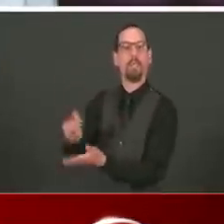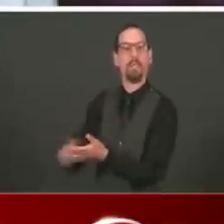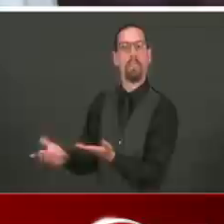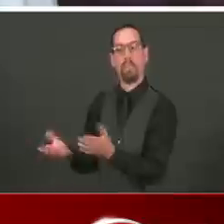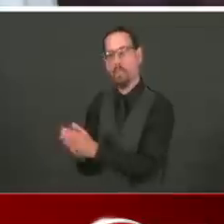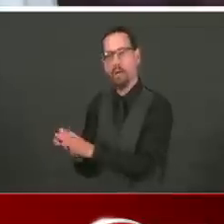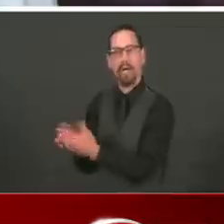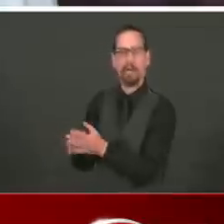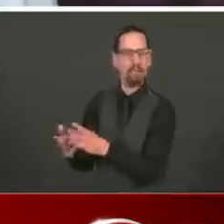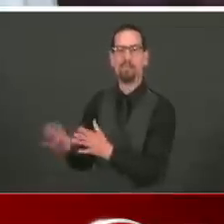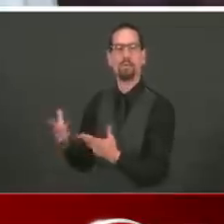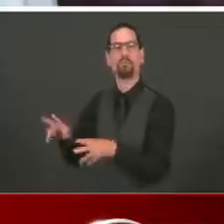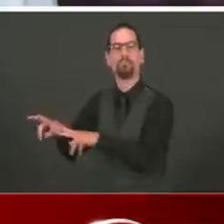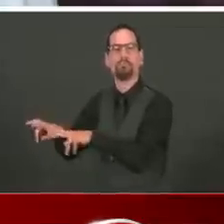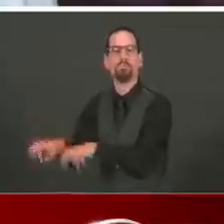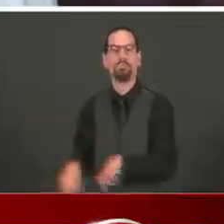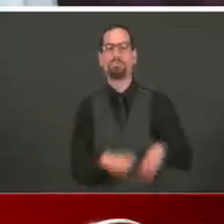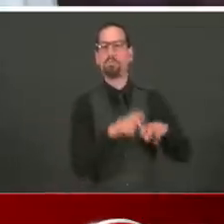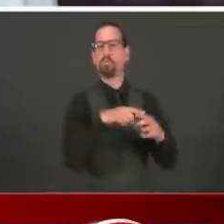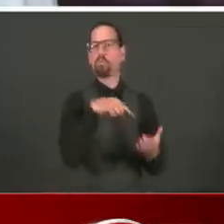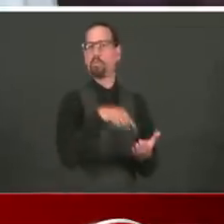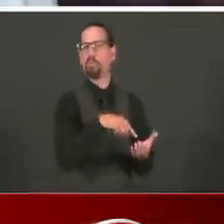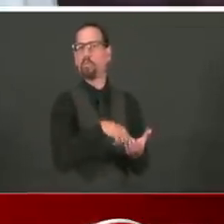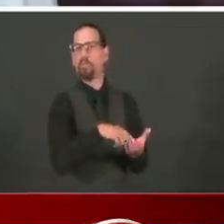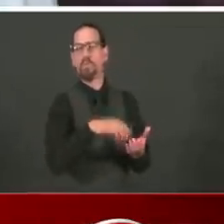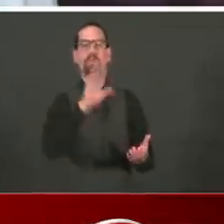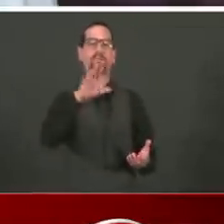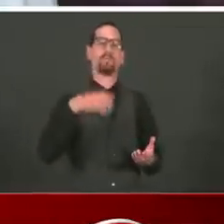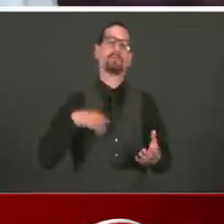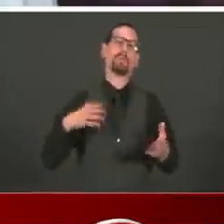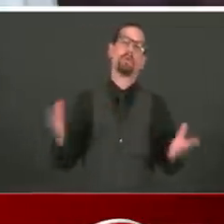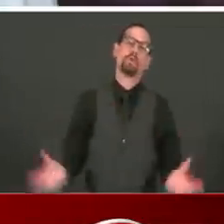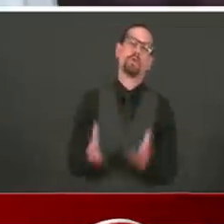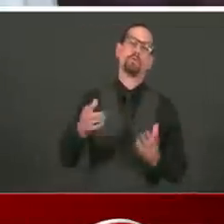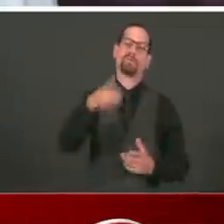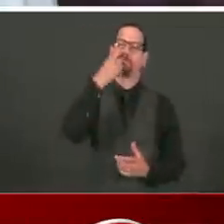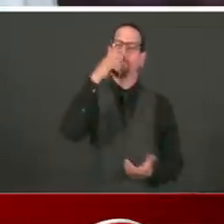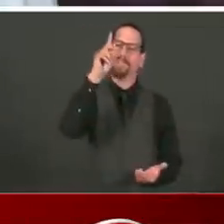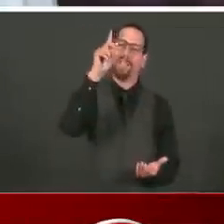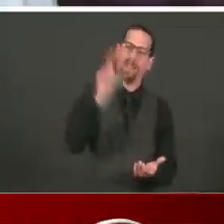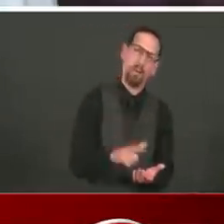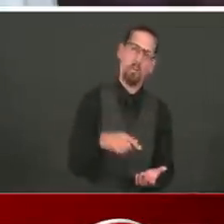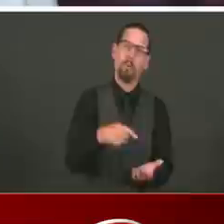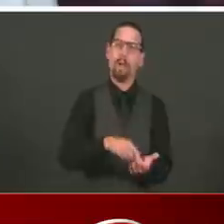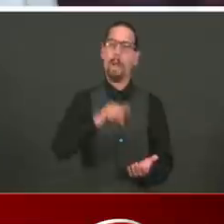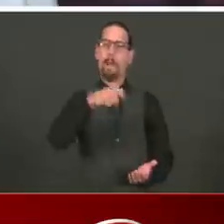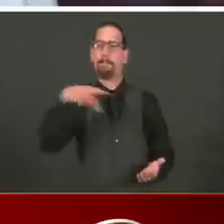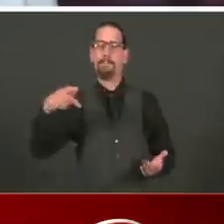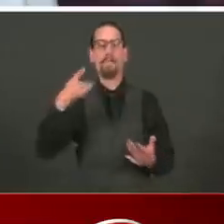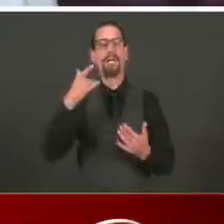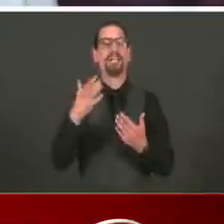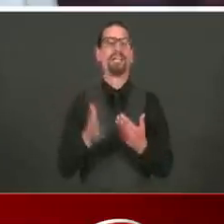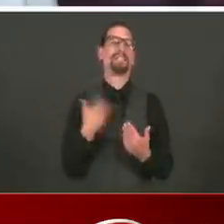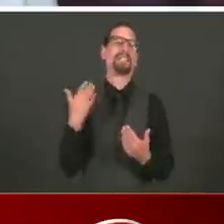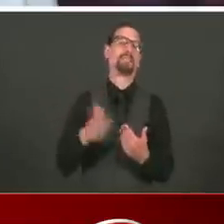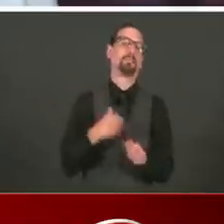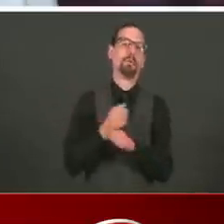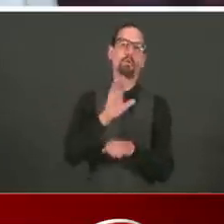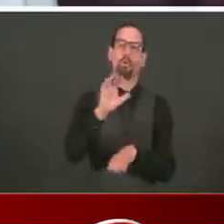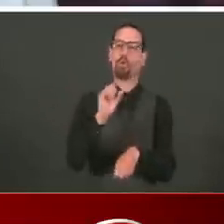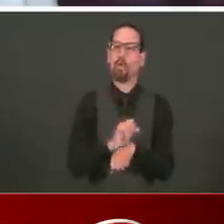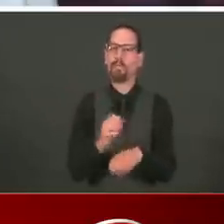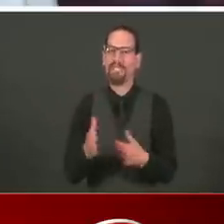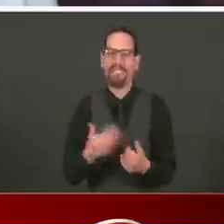this. This will make the job of our contact tracers so much easier, and they will be